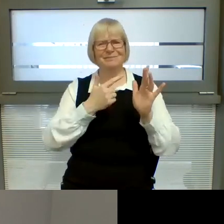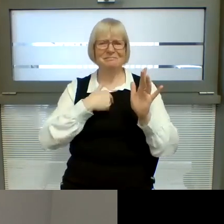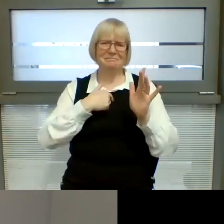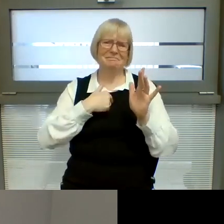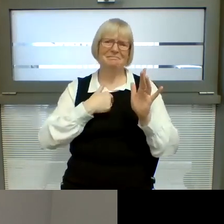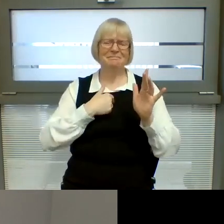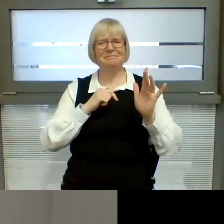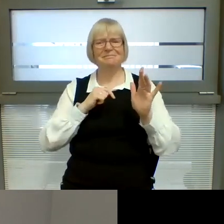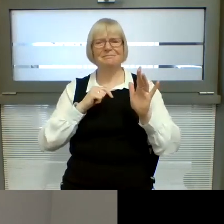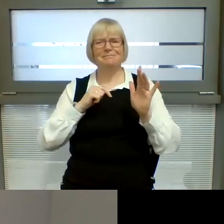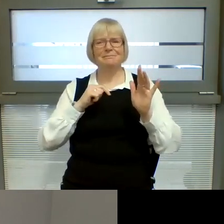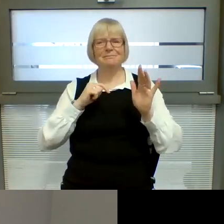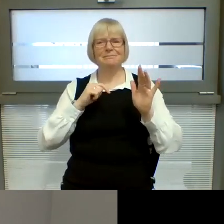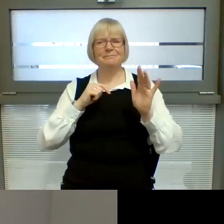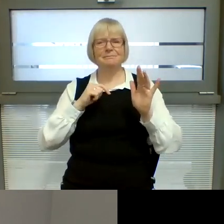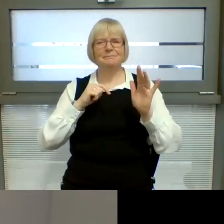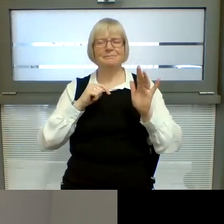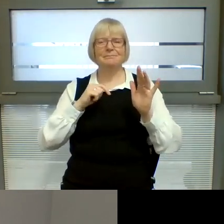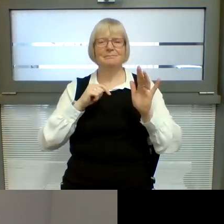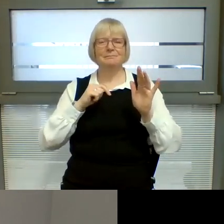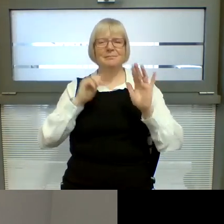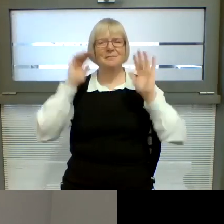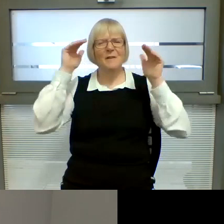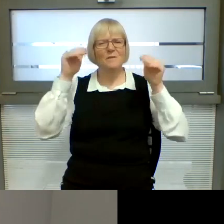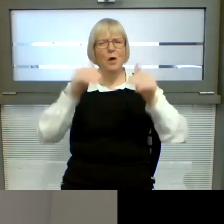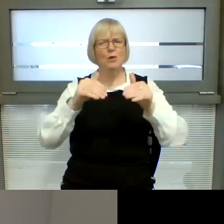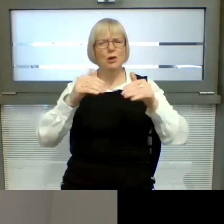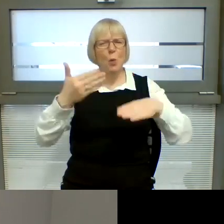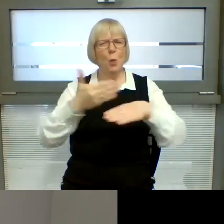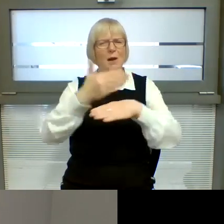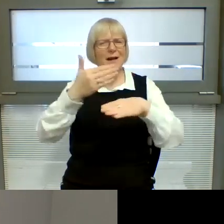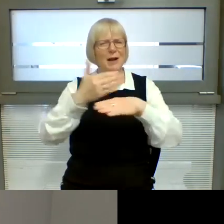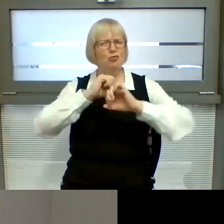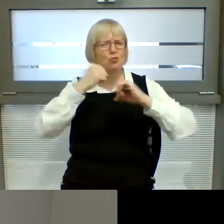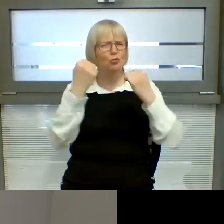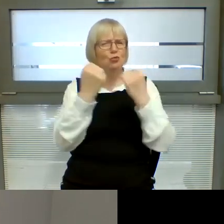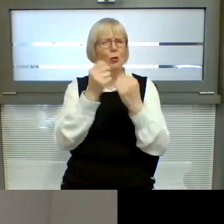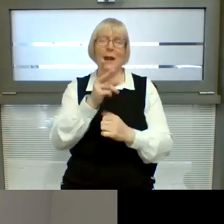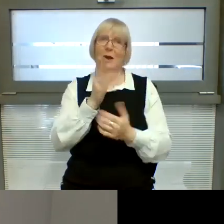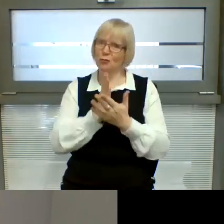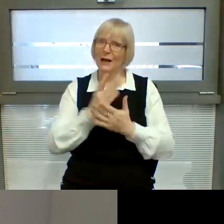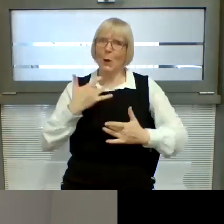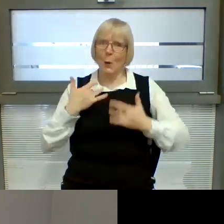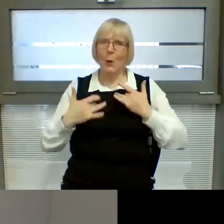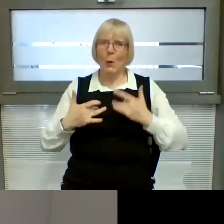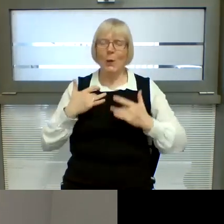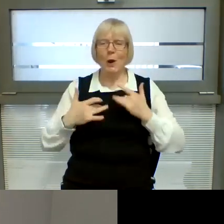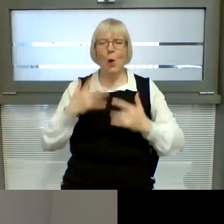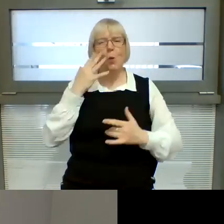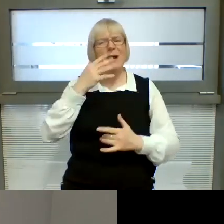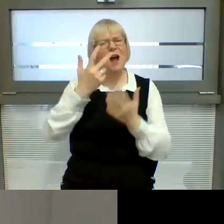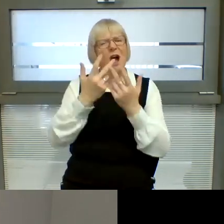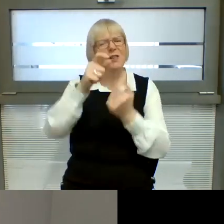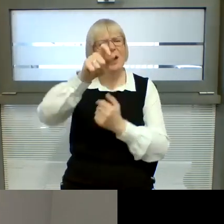of the group work. I find it really fascinating. So when you have other people